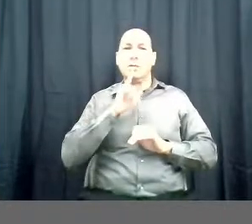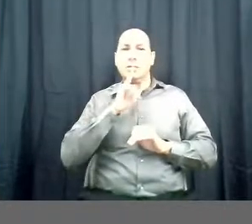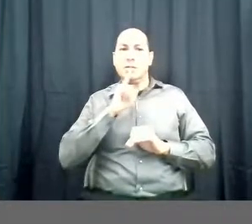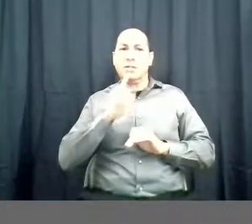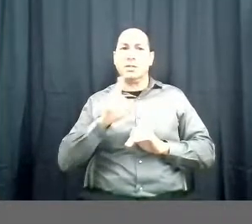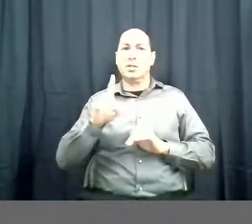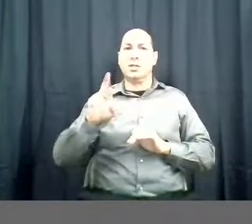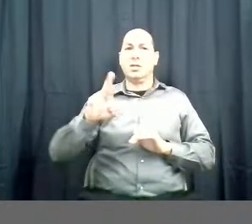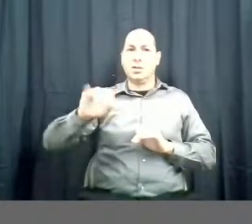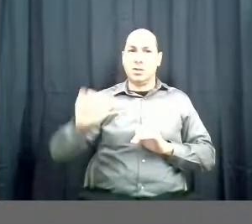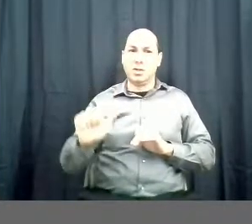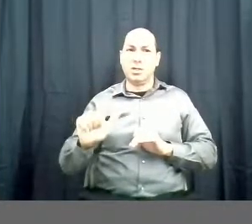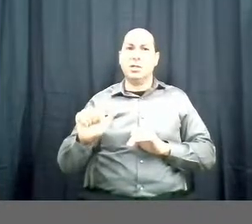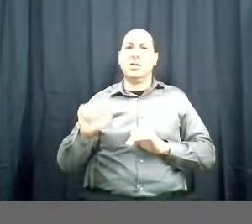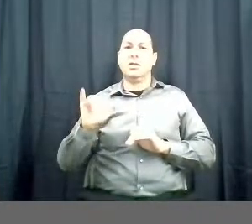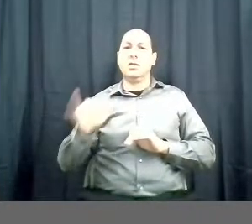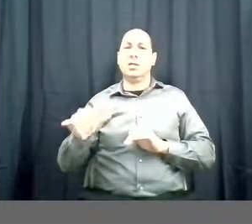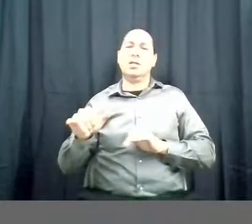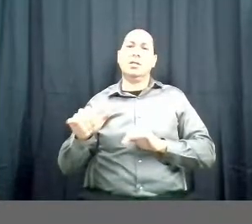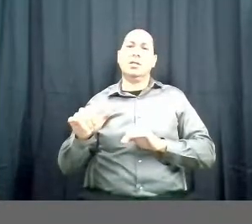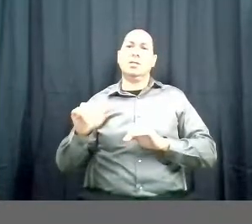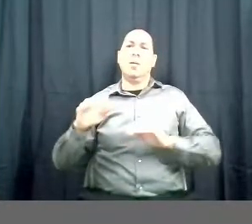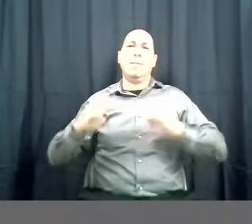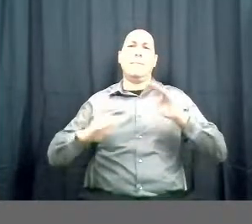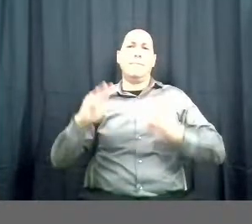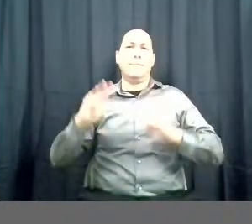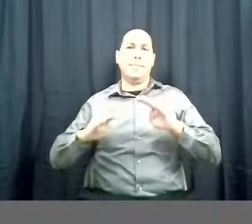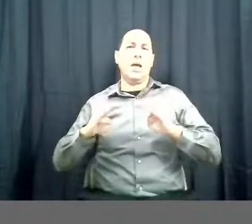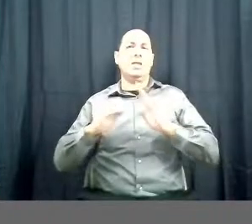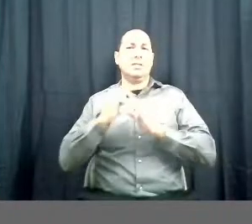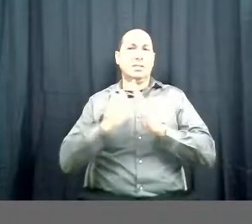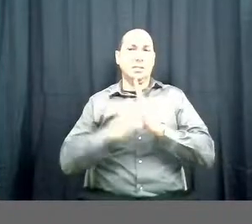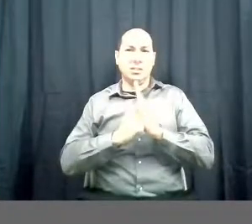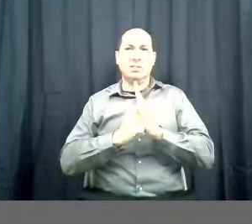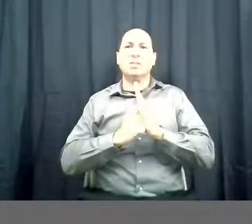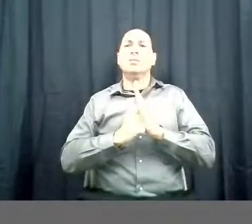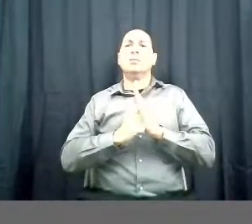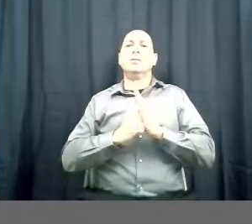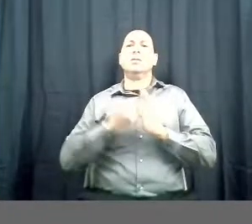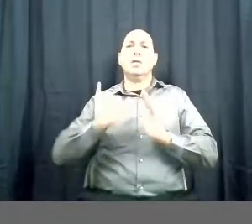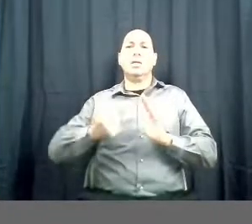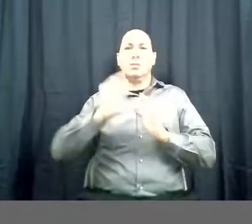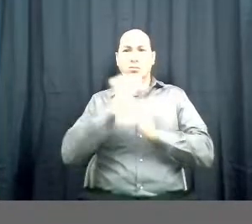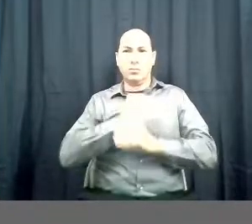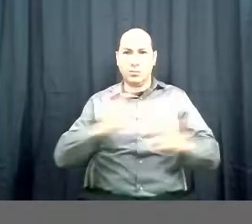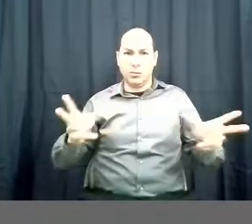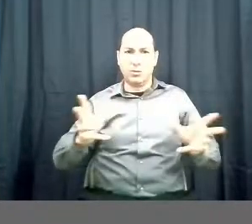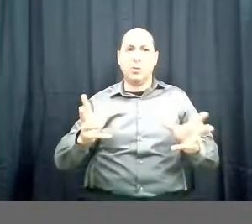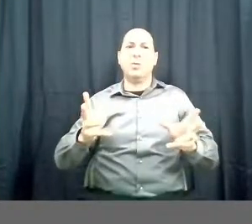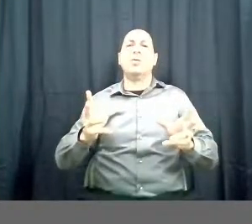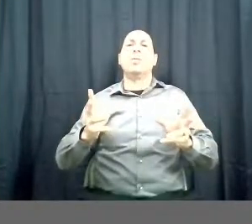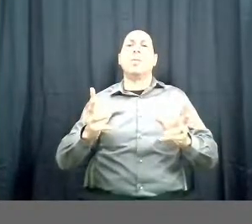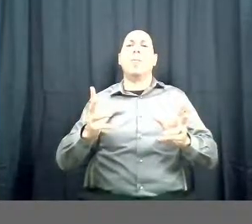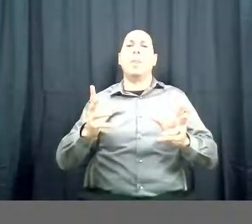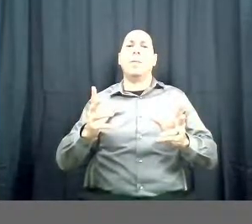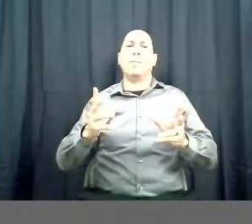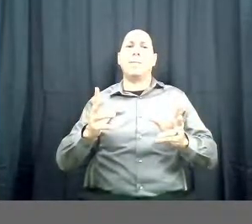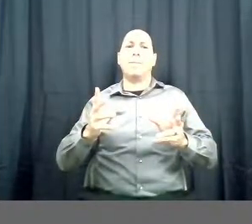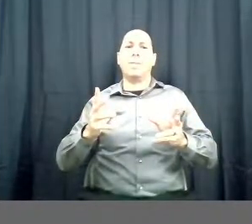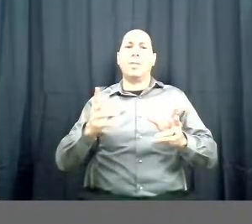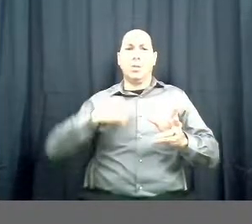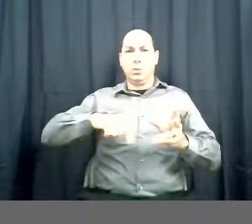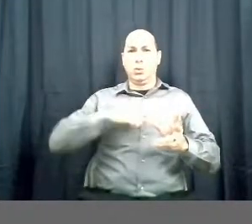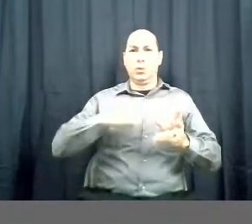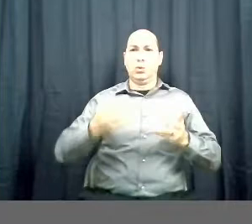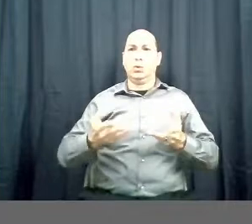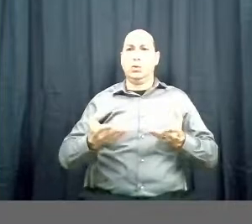as cleans up PRASA's balance sheet. With that said, it is the recommendation of the FOMB team to